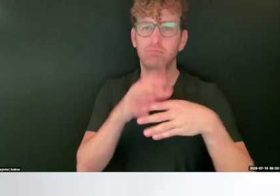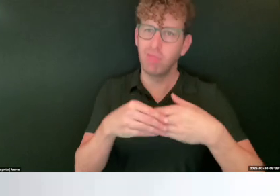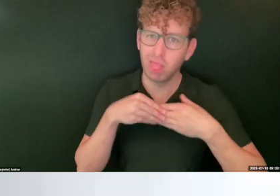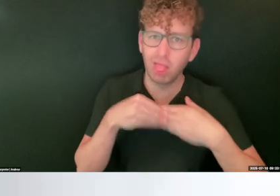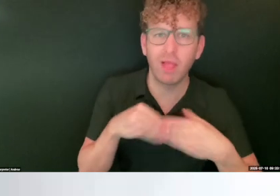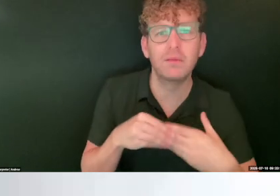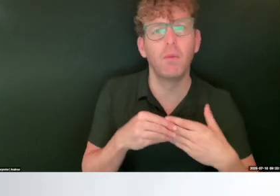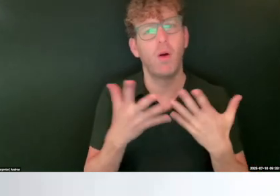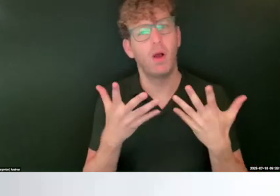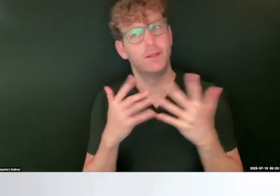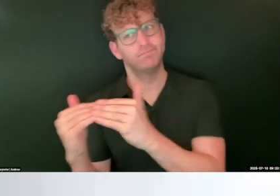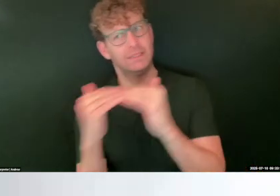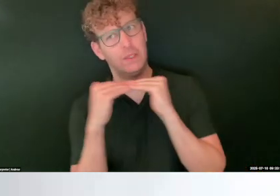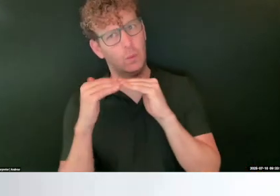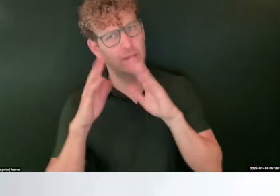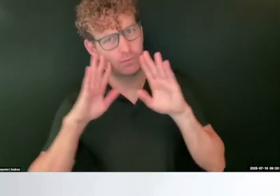implementing them.